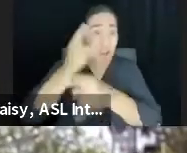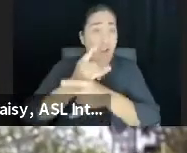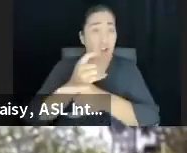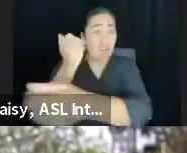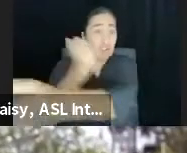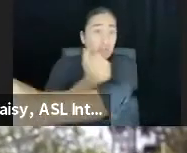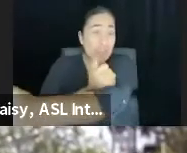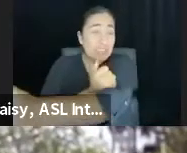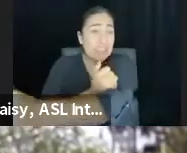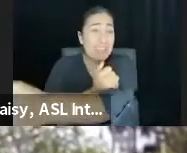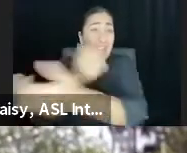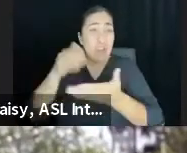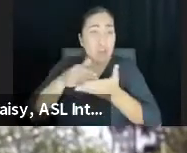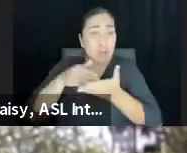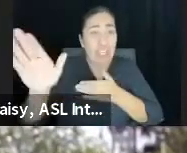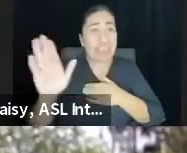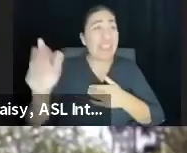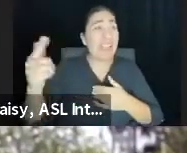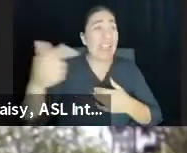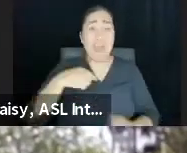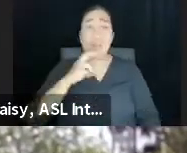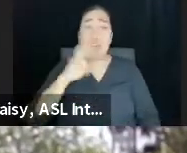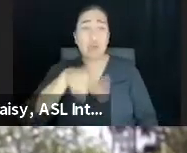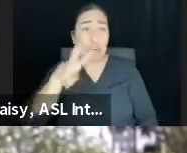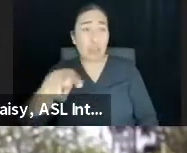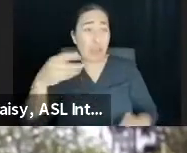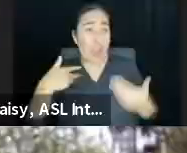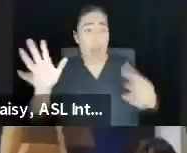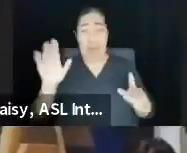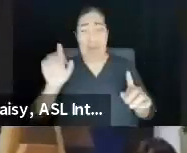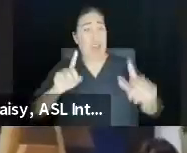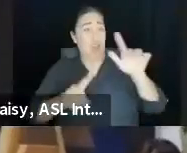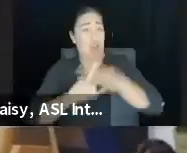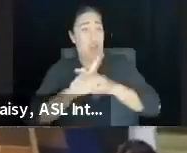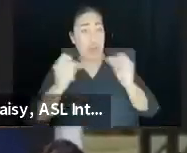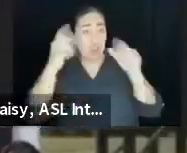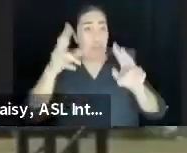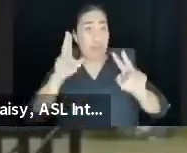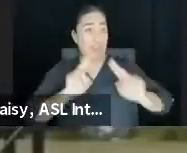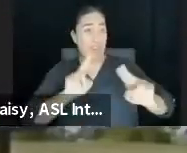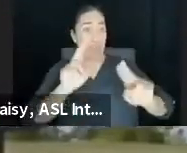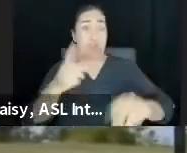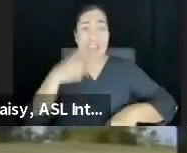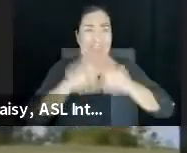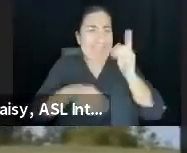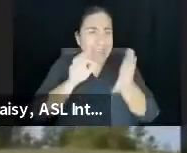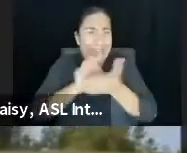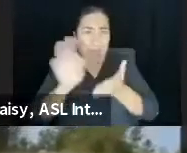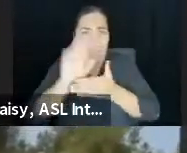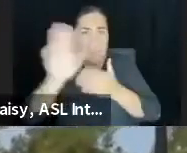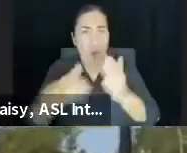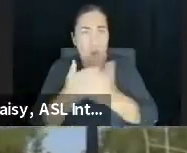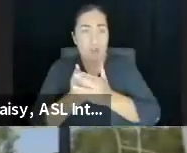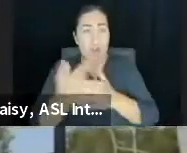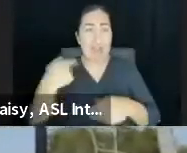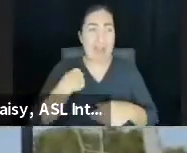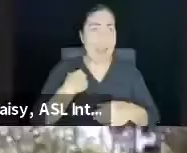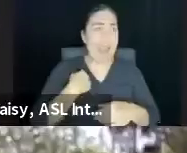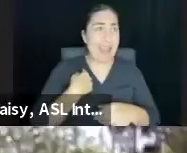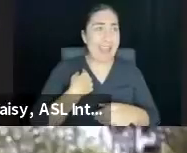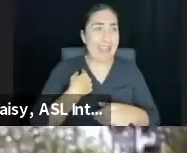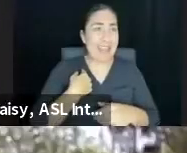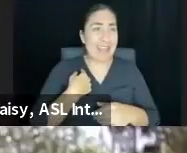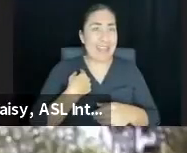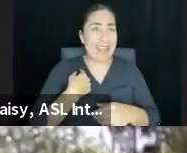Company and Larissa and Michael John Garcés 3 years ago called Urban Res. And so I was a part of that whole process, which was gathering